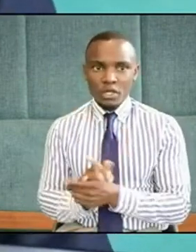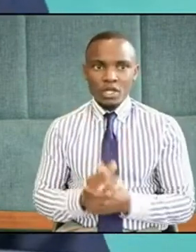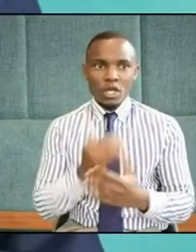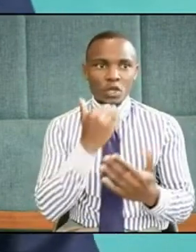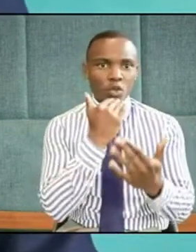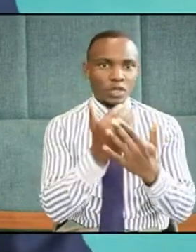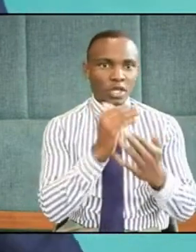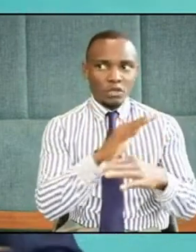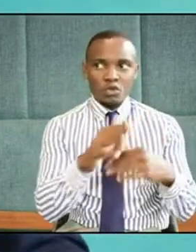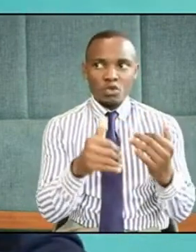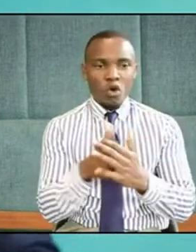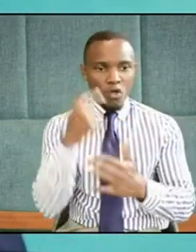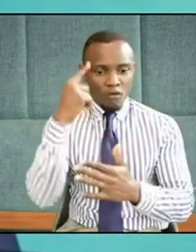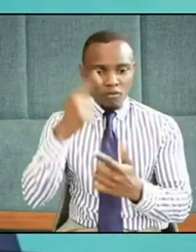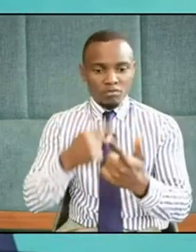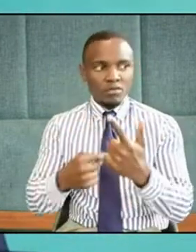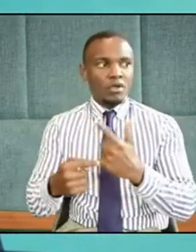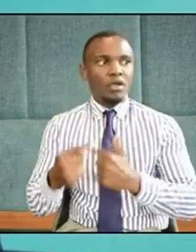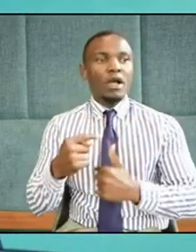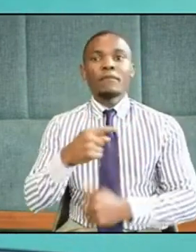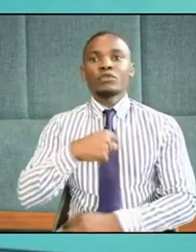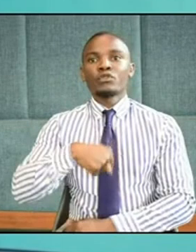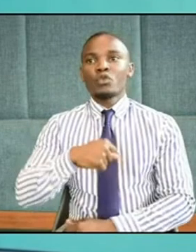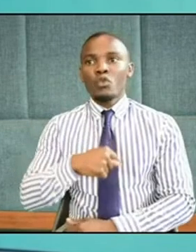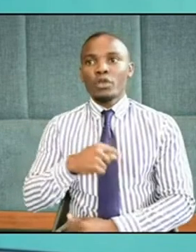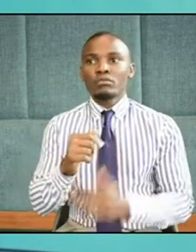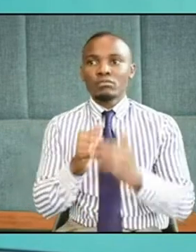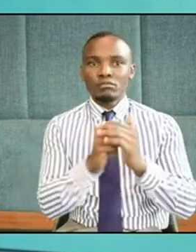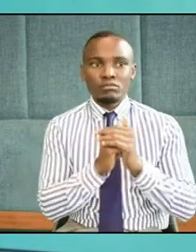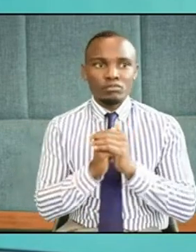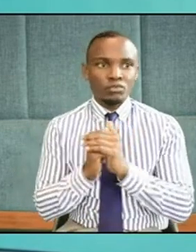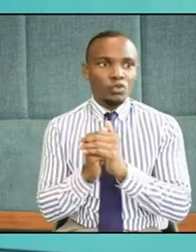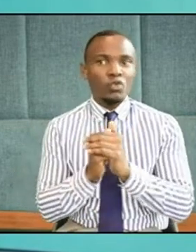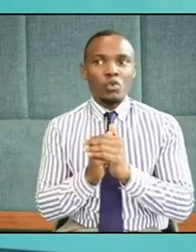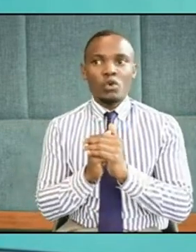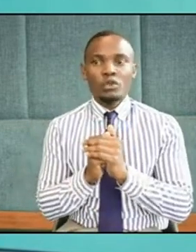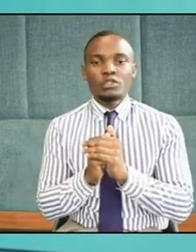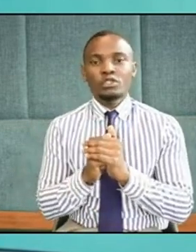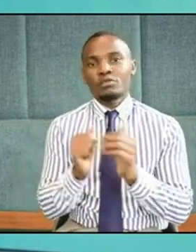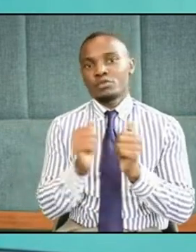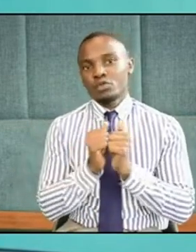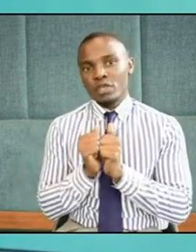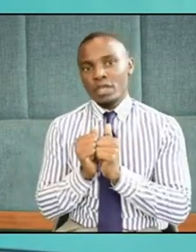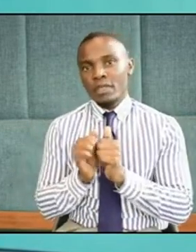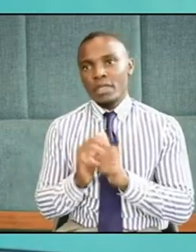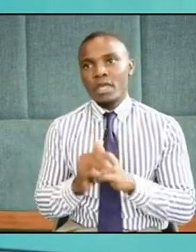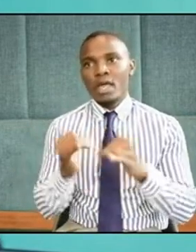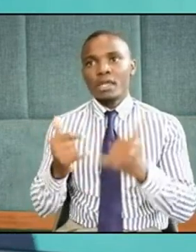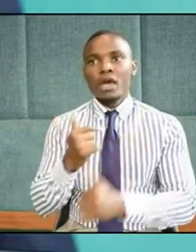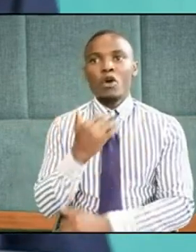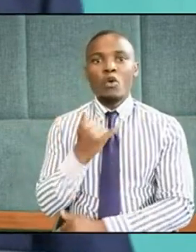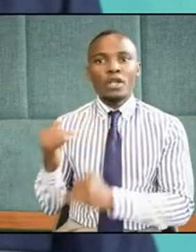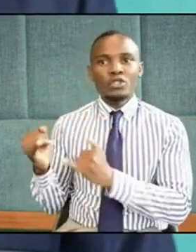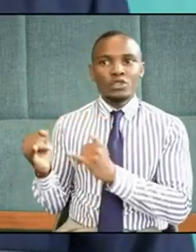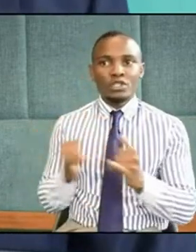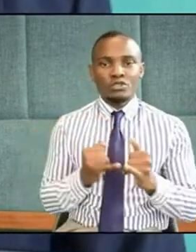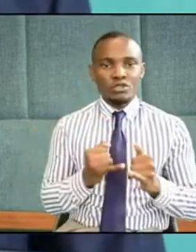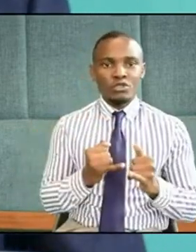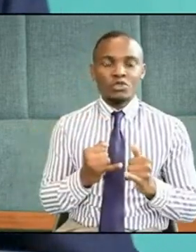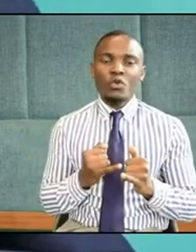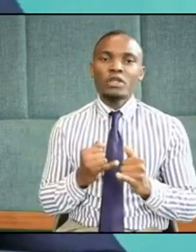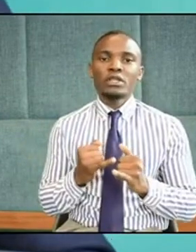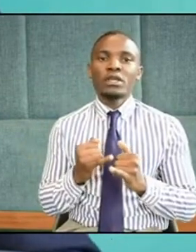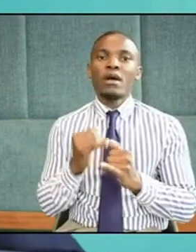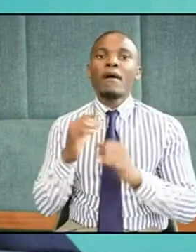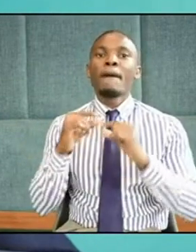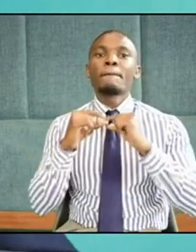thank you for coming that we may worship together. It is my pleasure to introduce our speaker of the